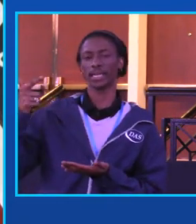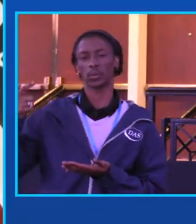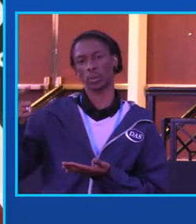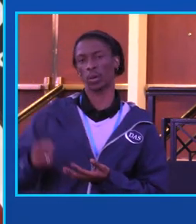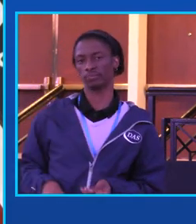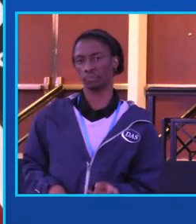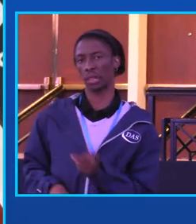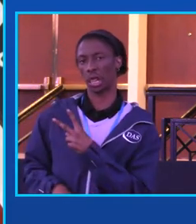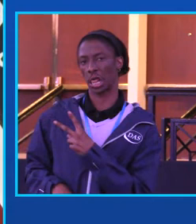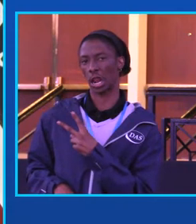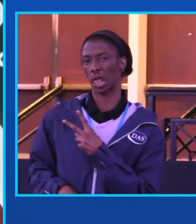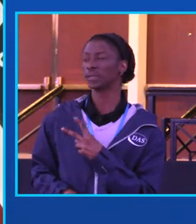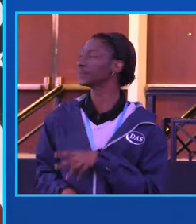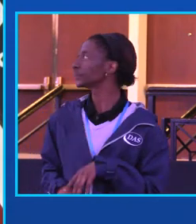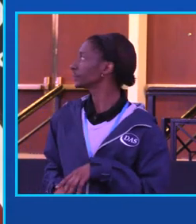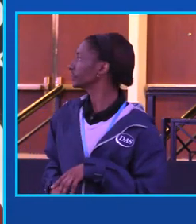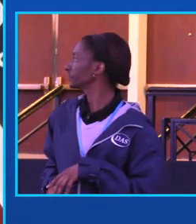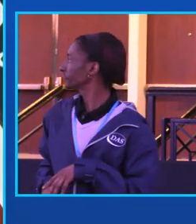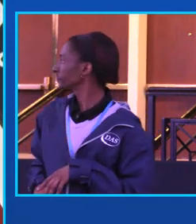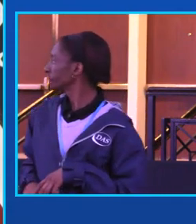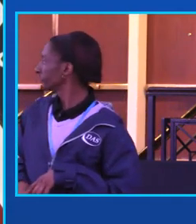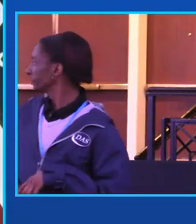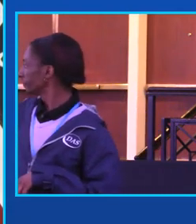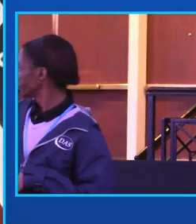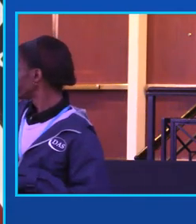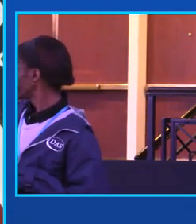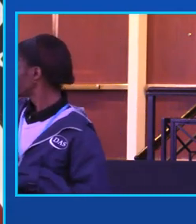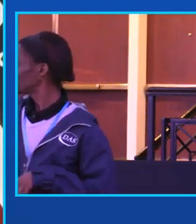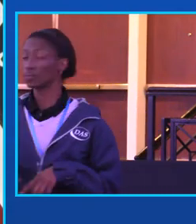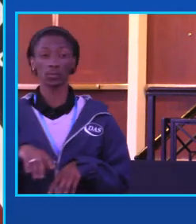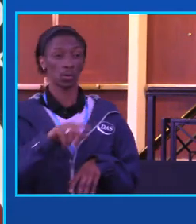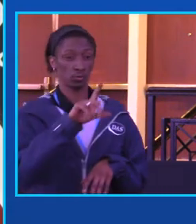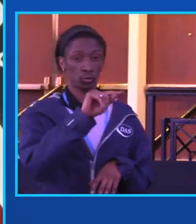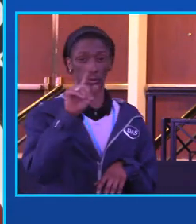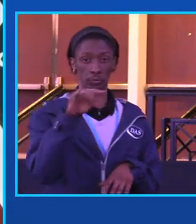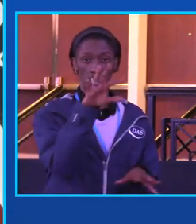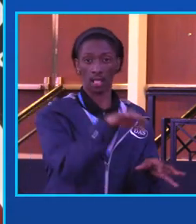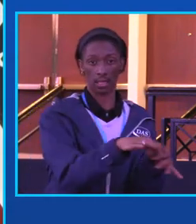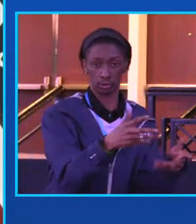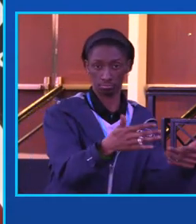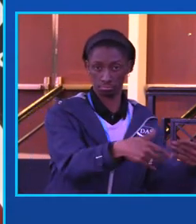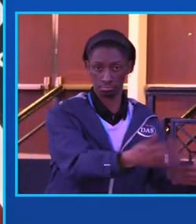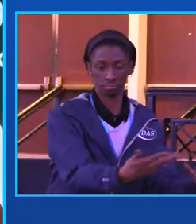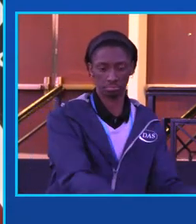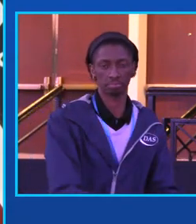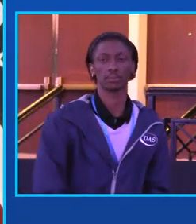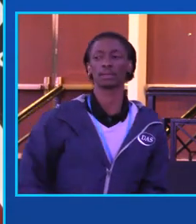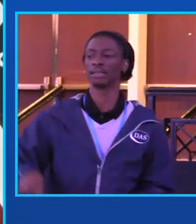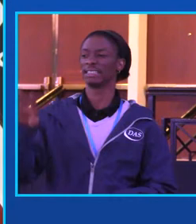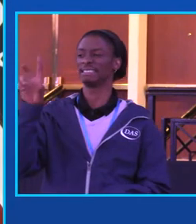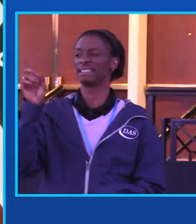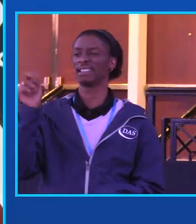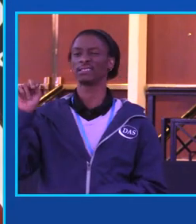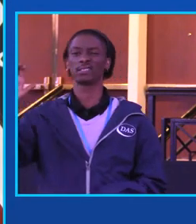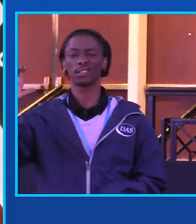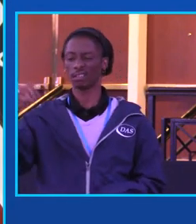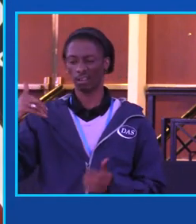There it is. After the 2020 election, the DNC was in an